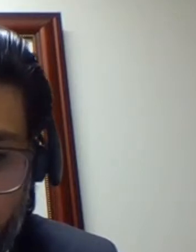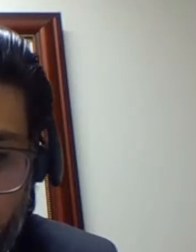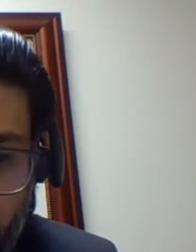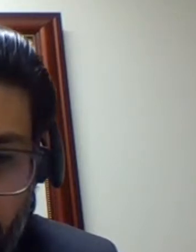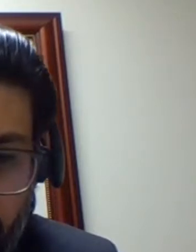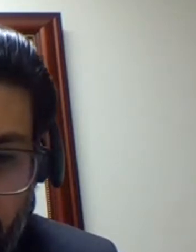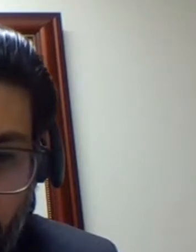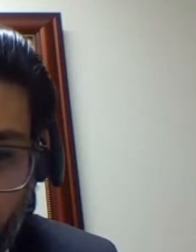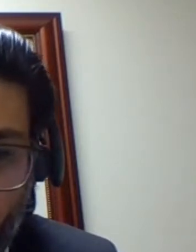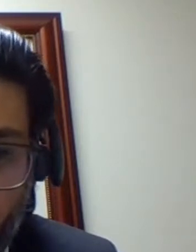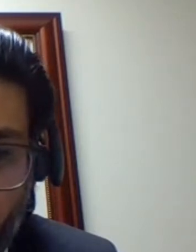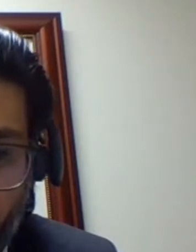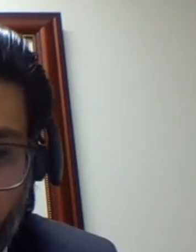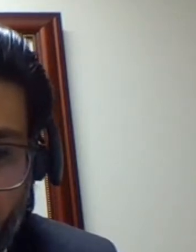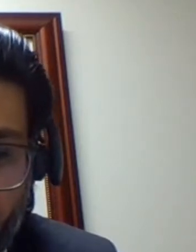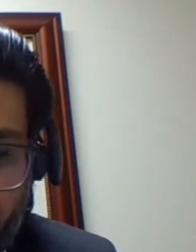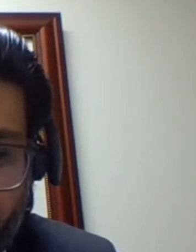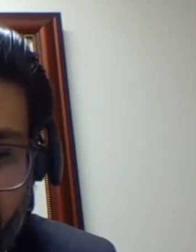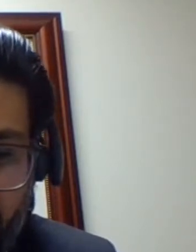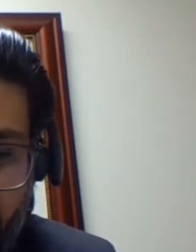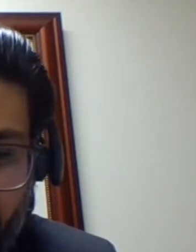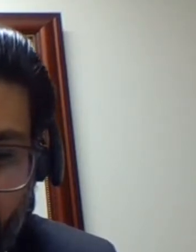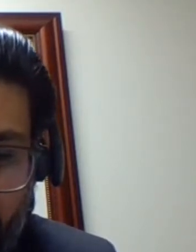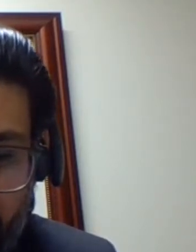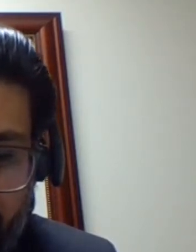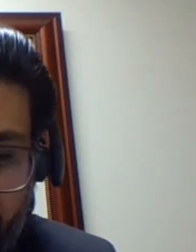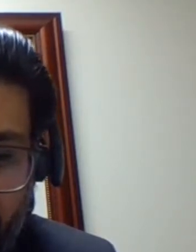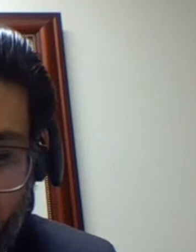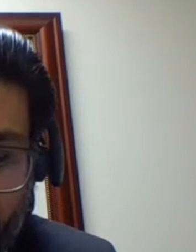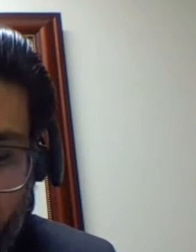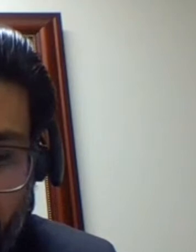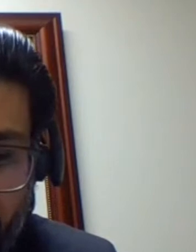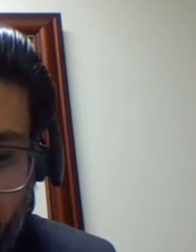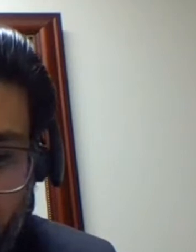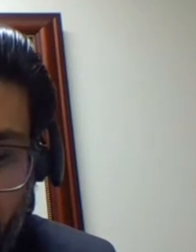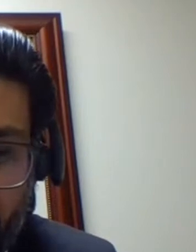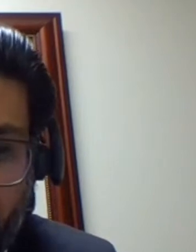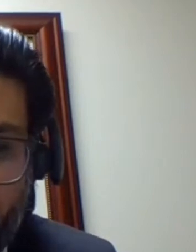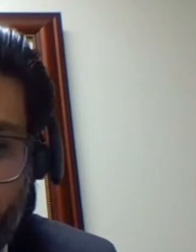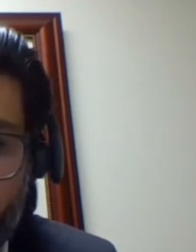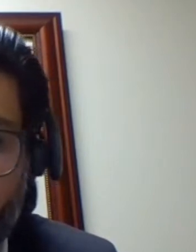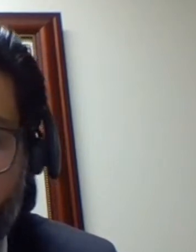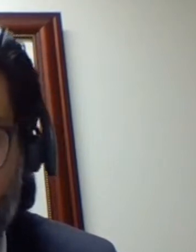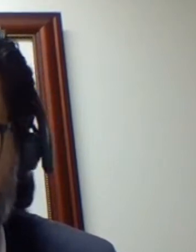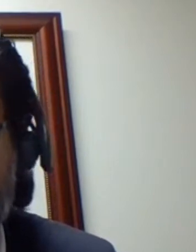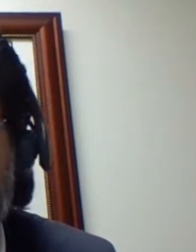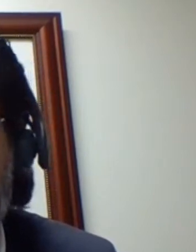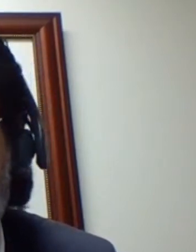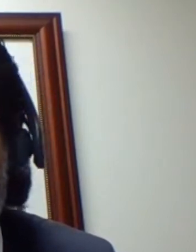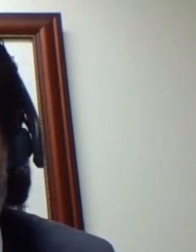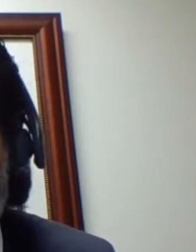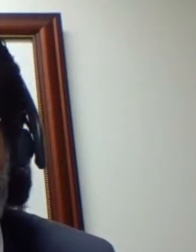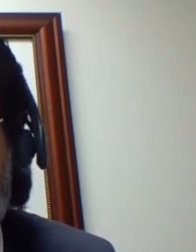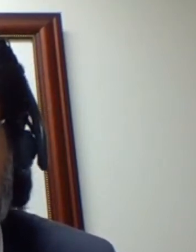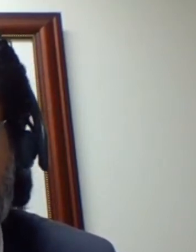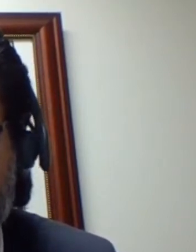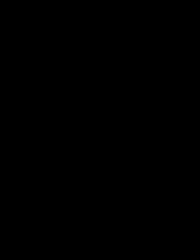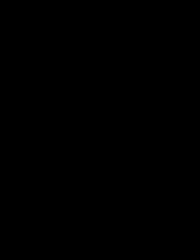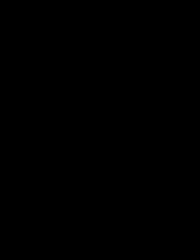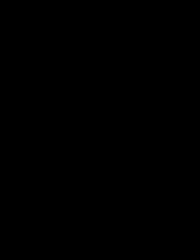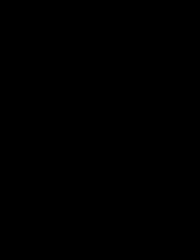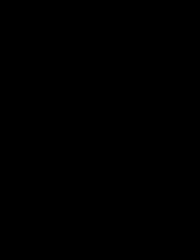technical difficulties in the form of an unwarranted and unscheduled Windows